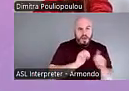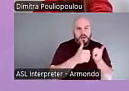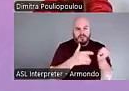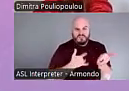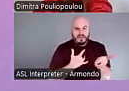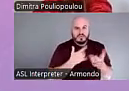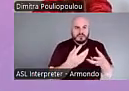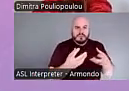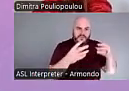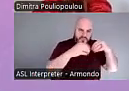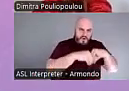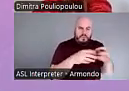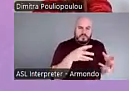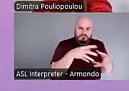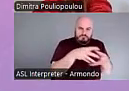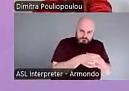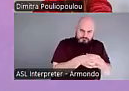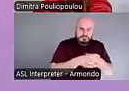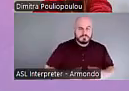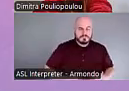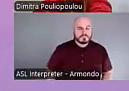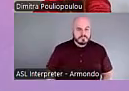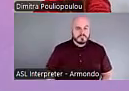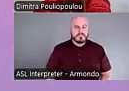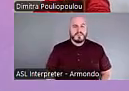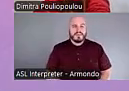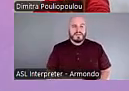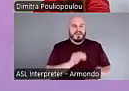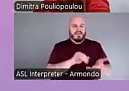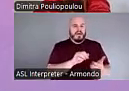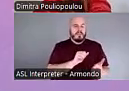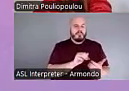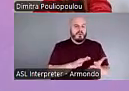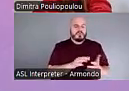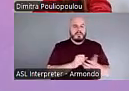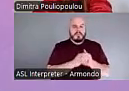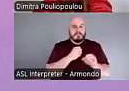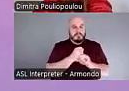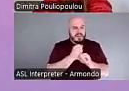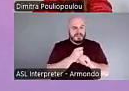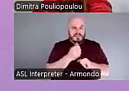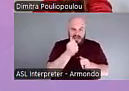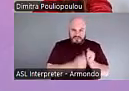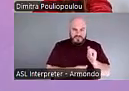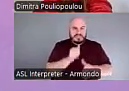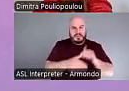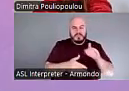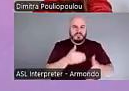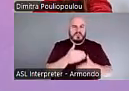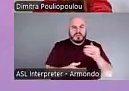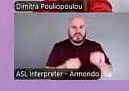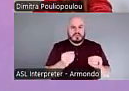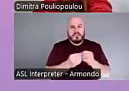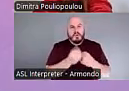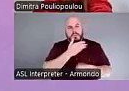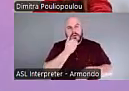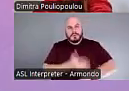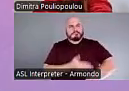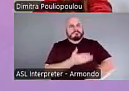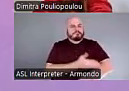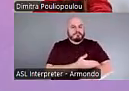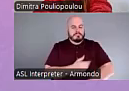This co-design approach strengthens every part of our knowledge to action cycle, and it ensures that what we produce is not